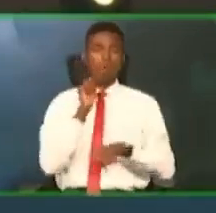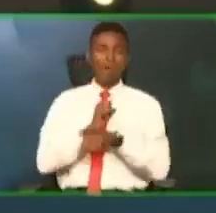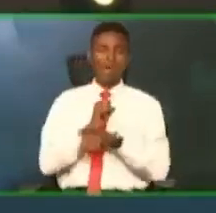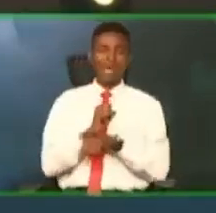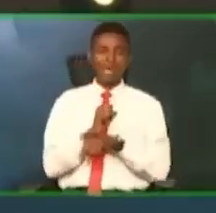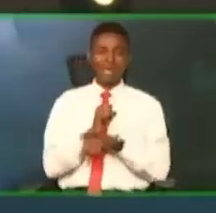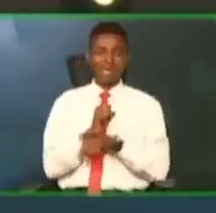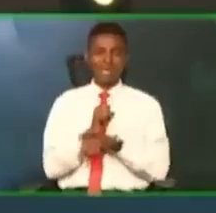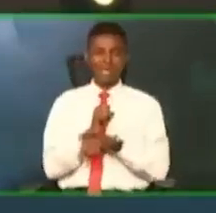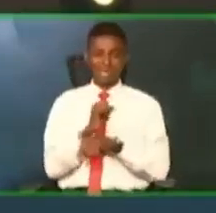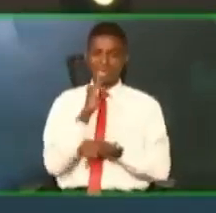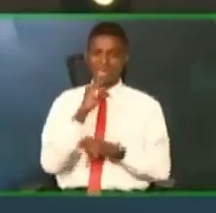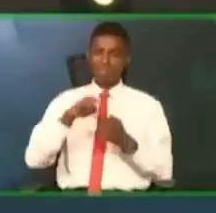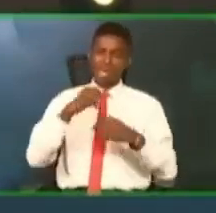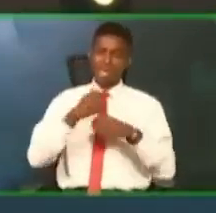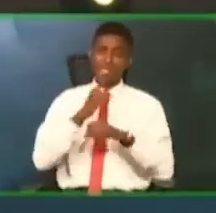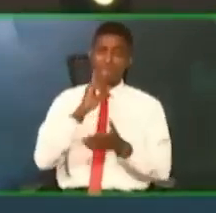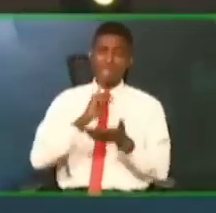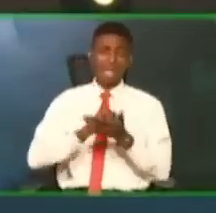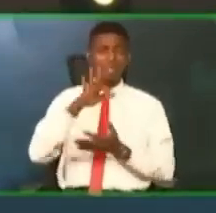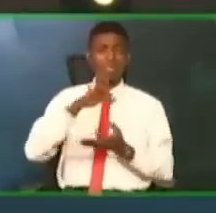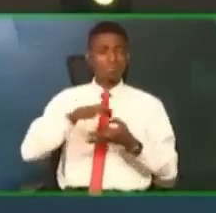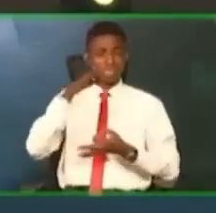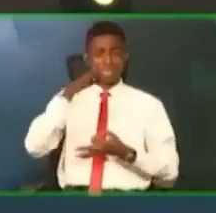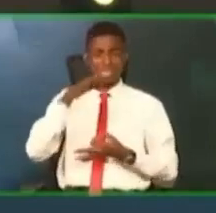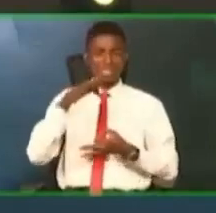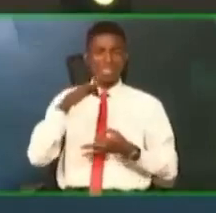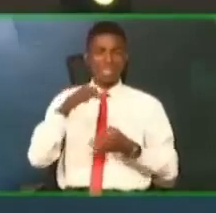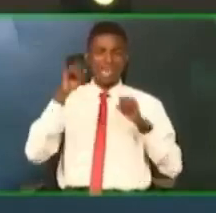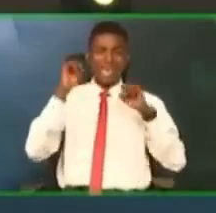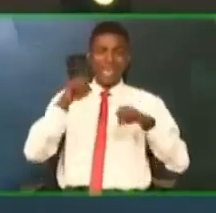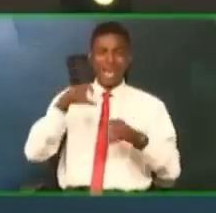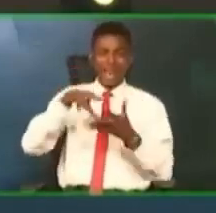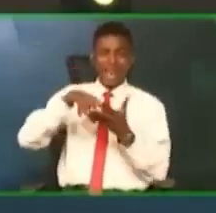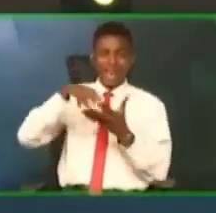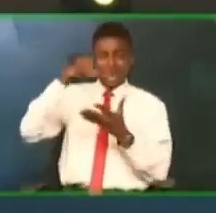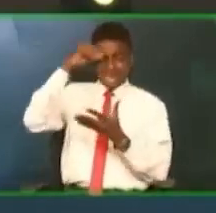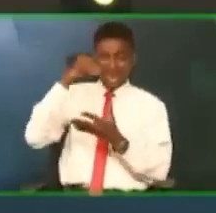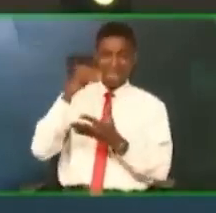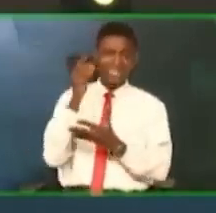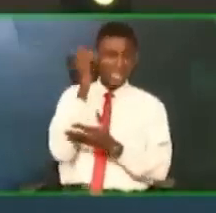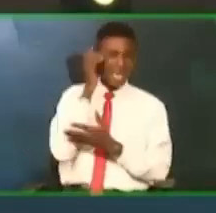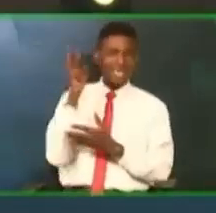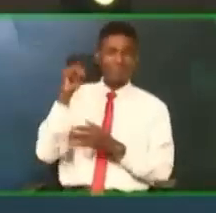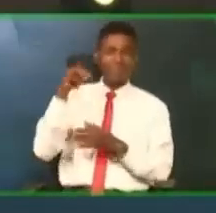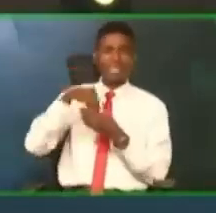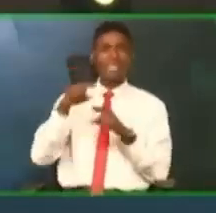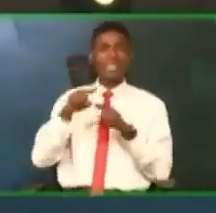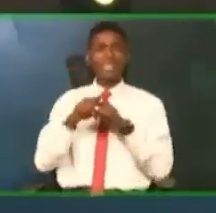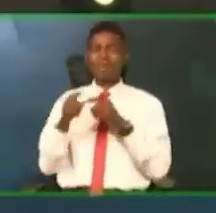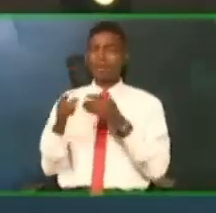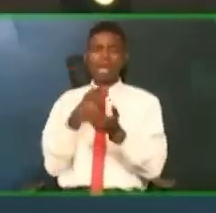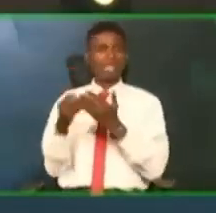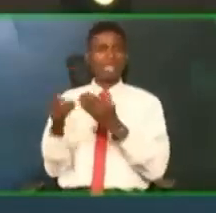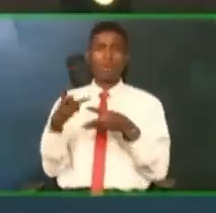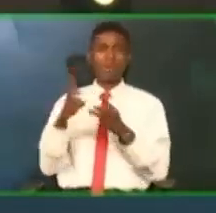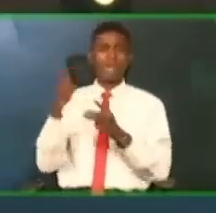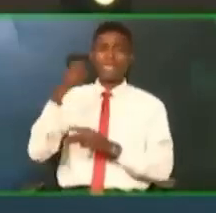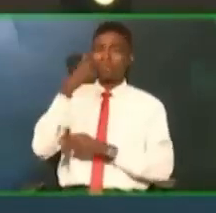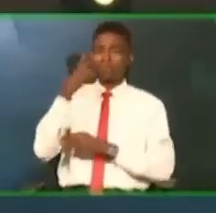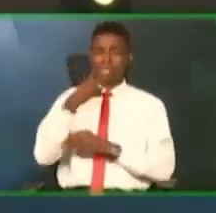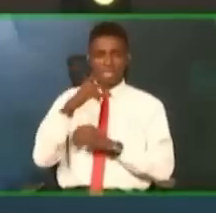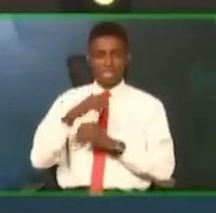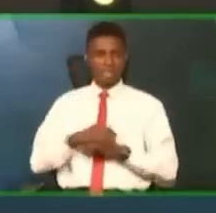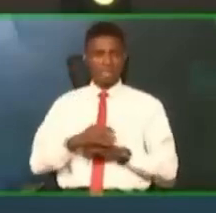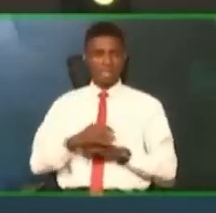robust. This is why fasting and prayer helps you to gain that ascendance, like a transistor radio.